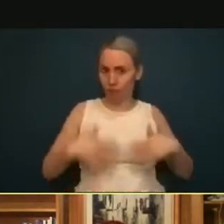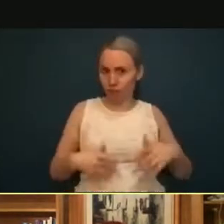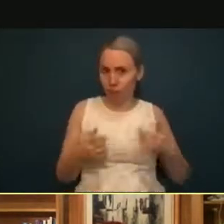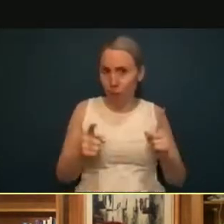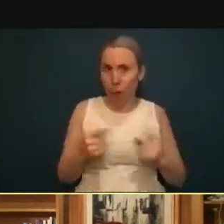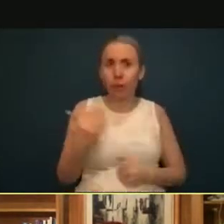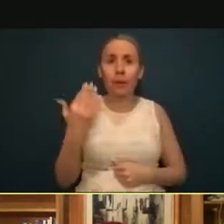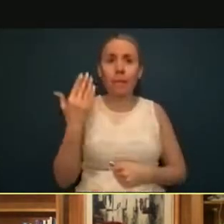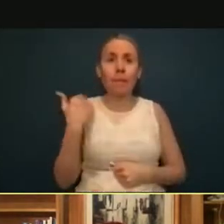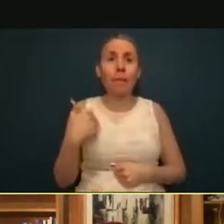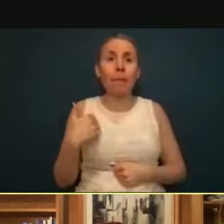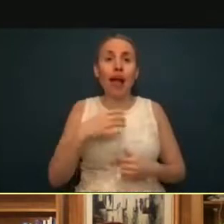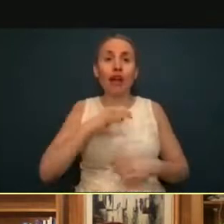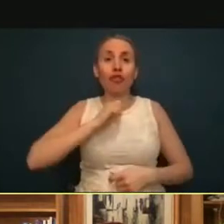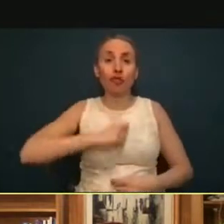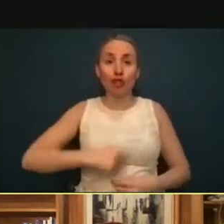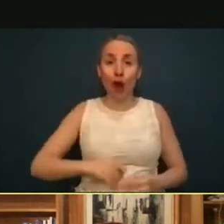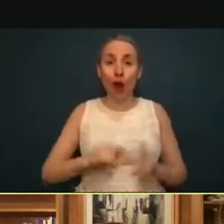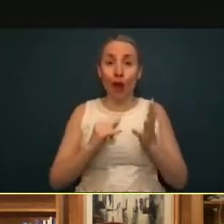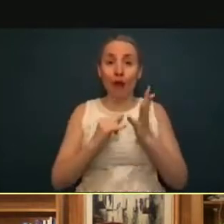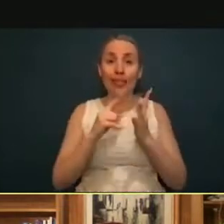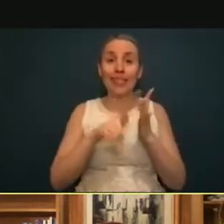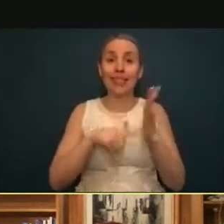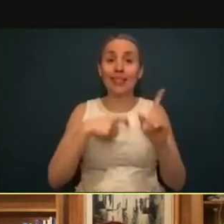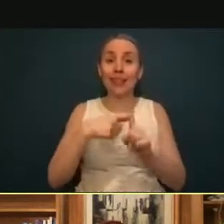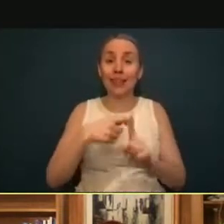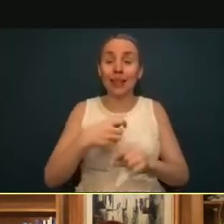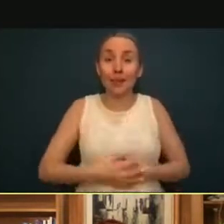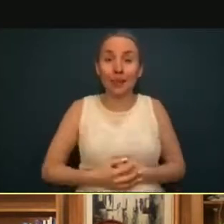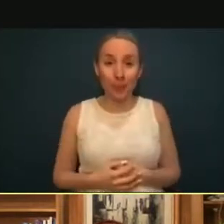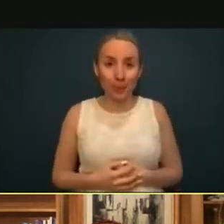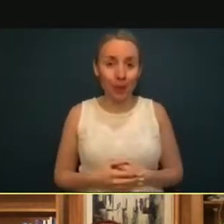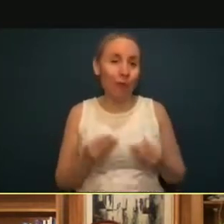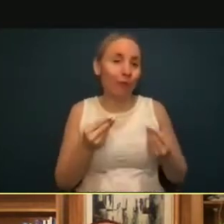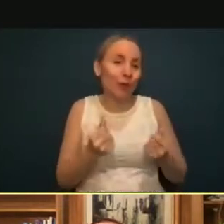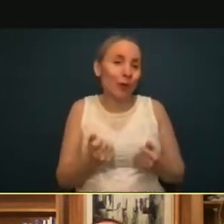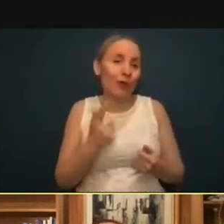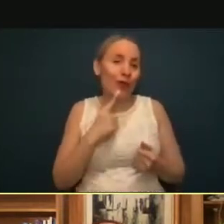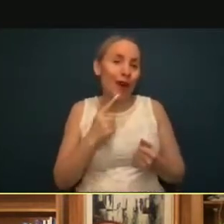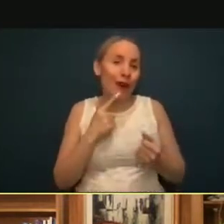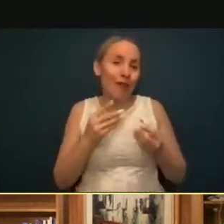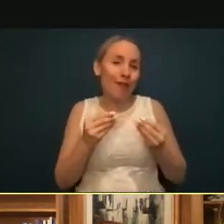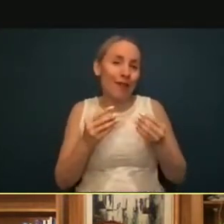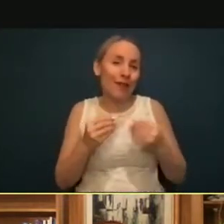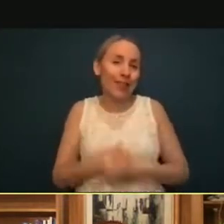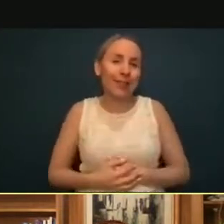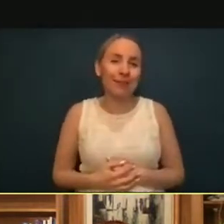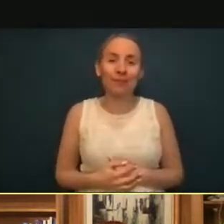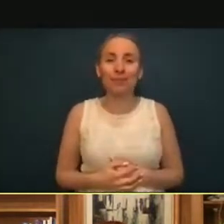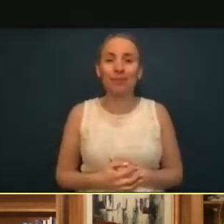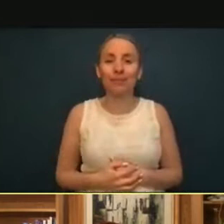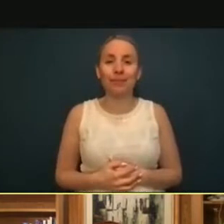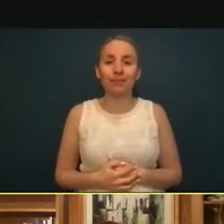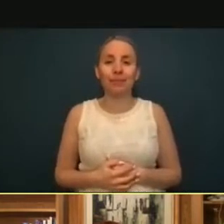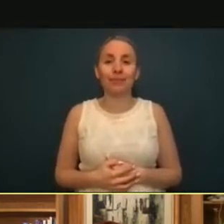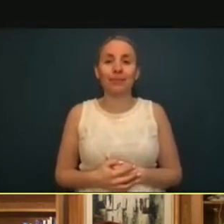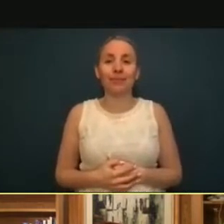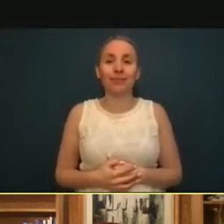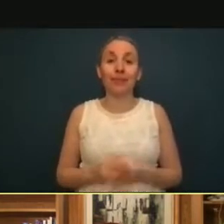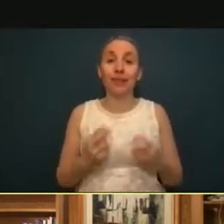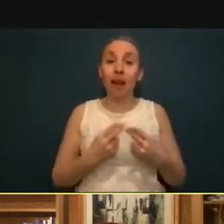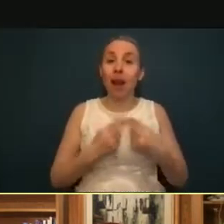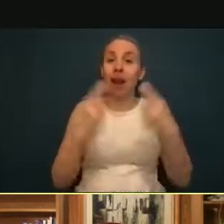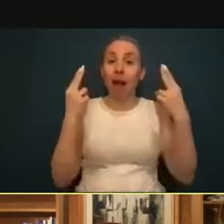shirt, and it's very soft to feel. I have light